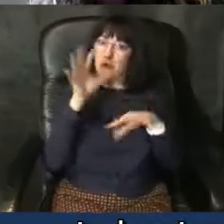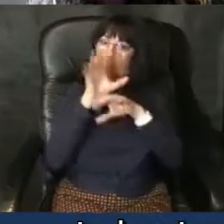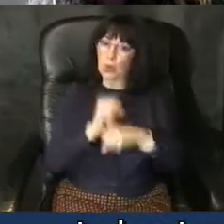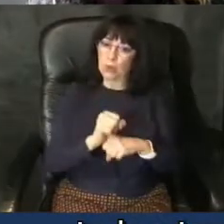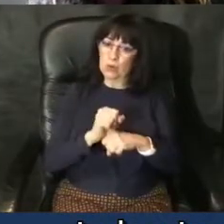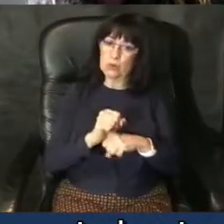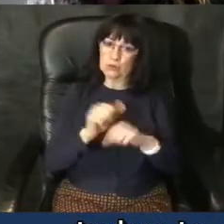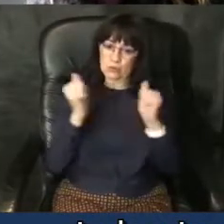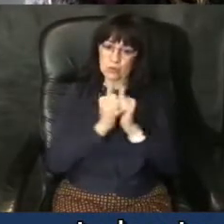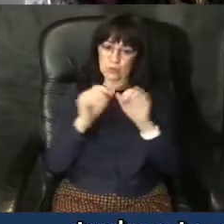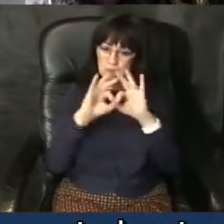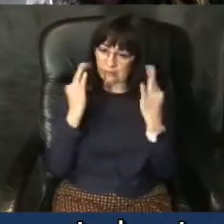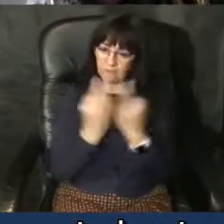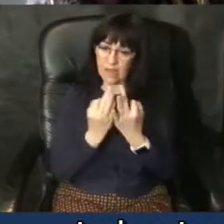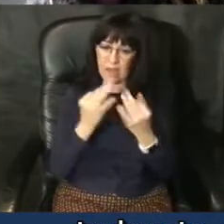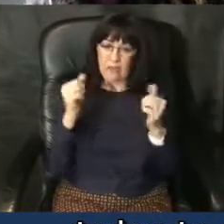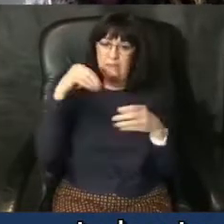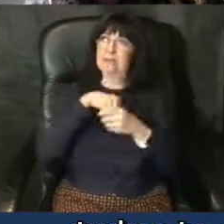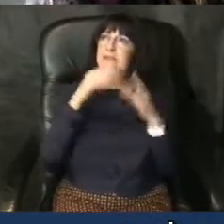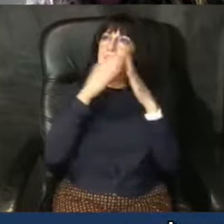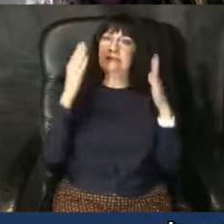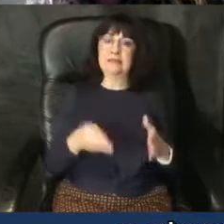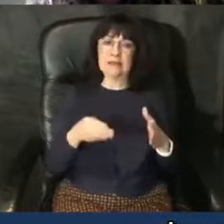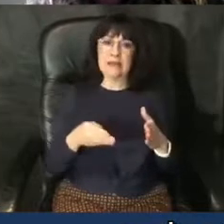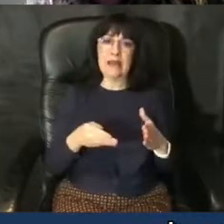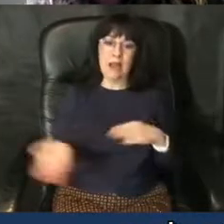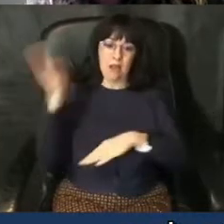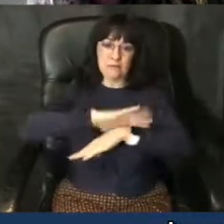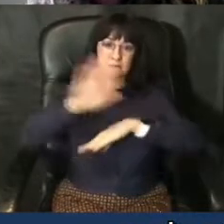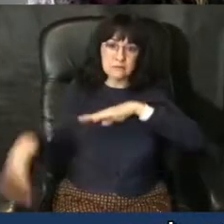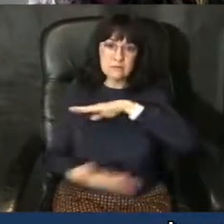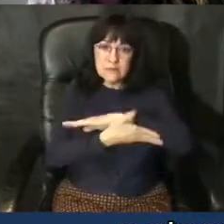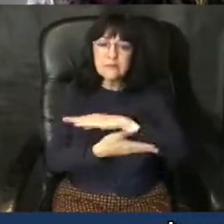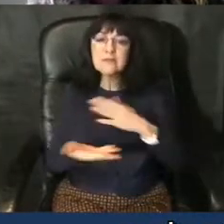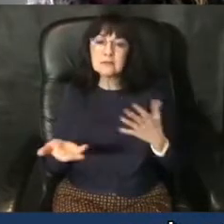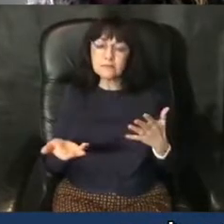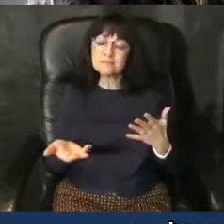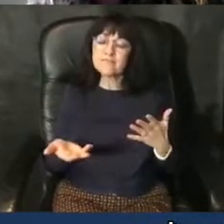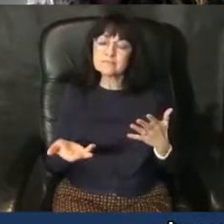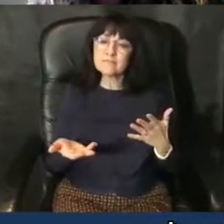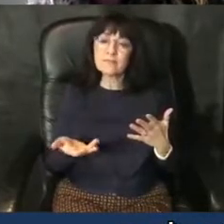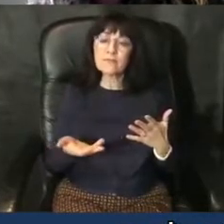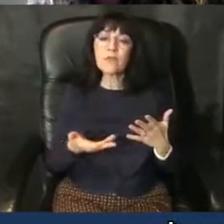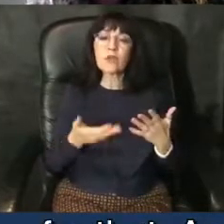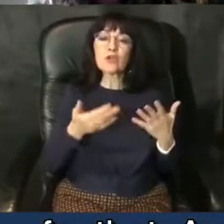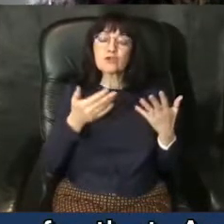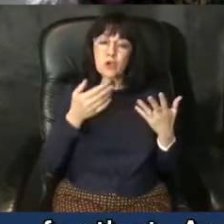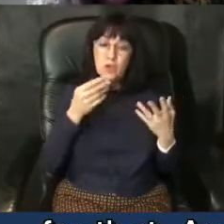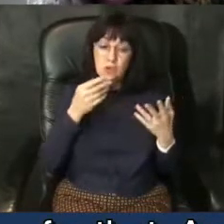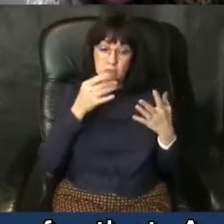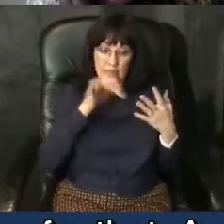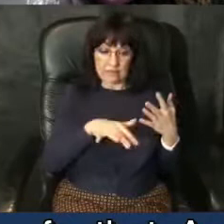to trying to create a normal for themselves, we're seeing sort of a steady connection to appointments. So we have access for